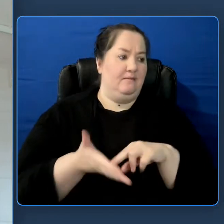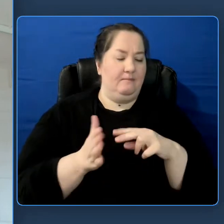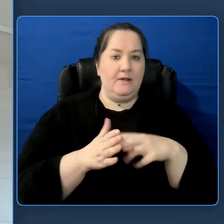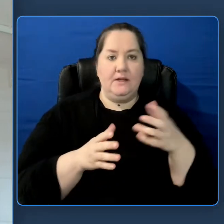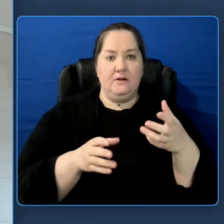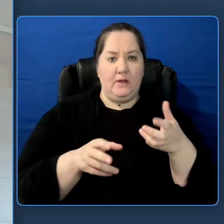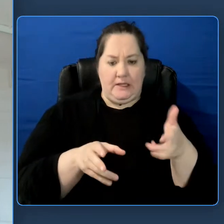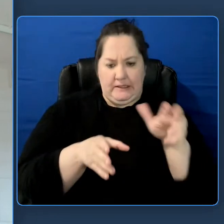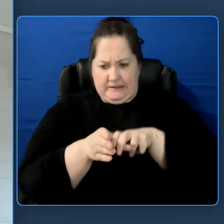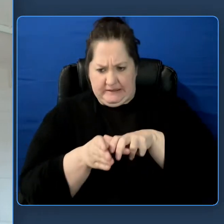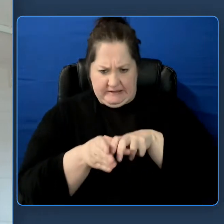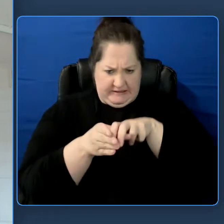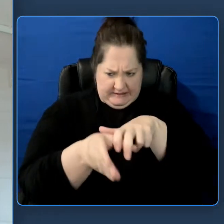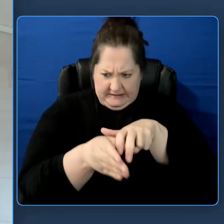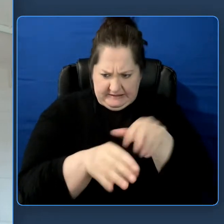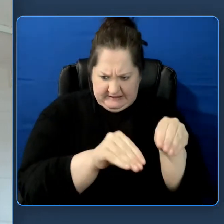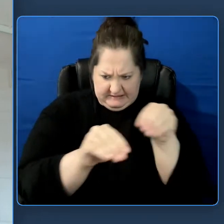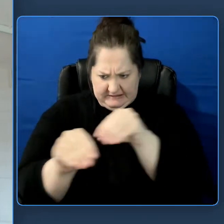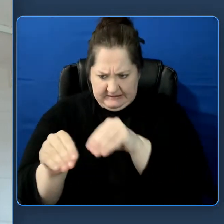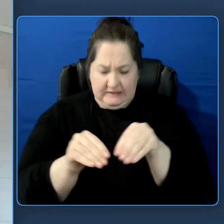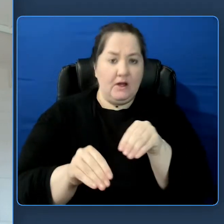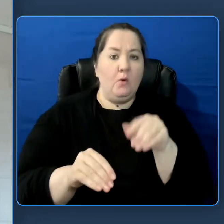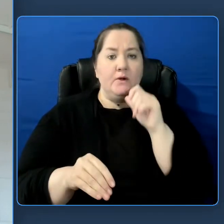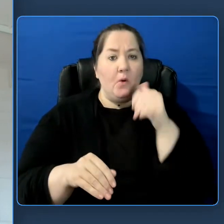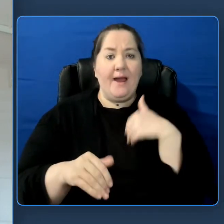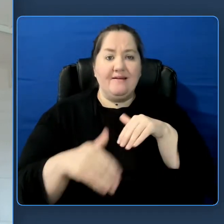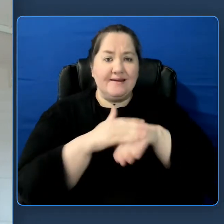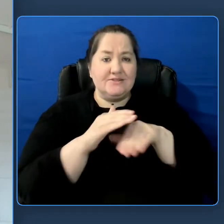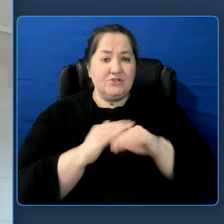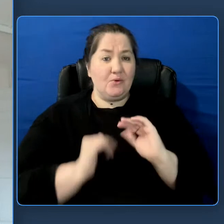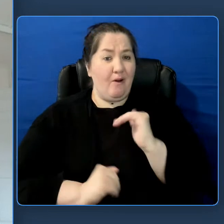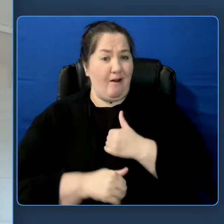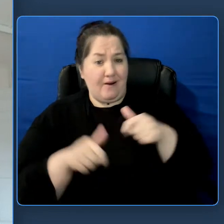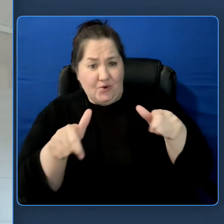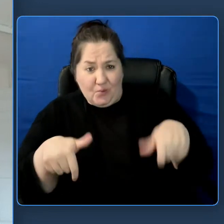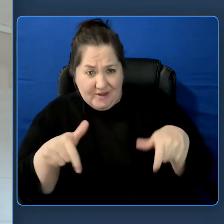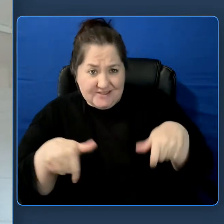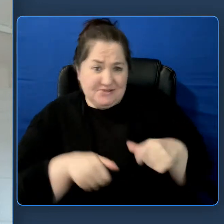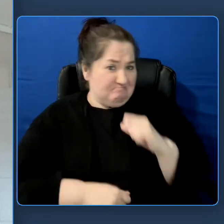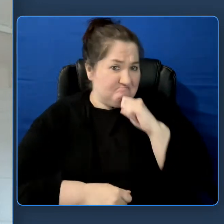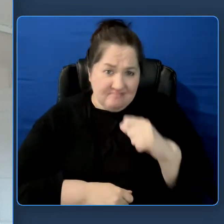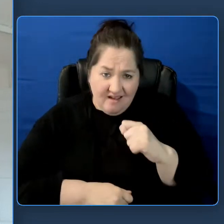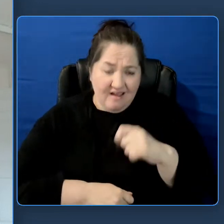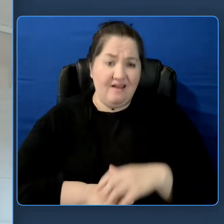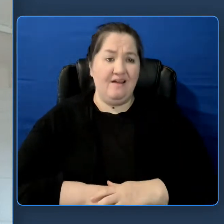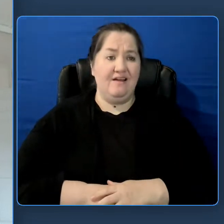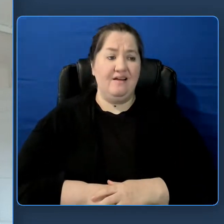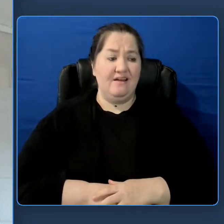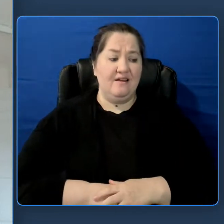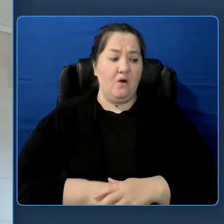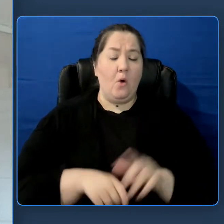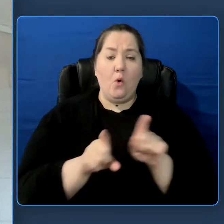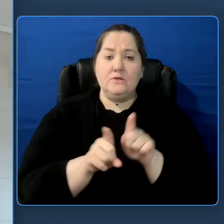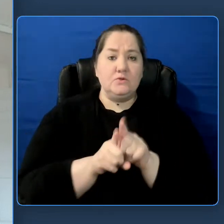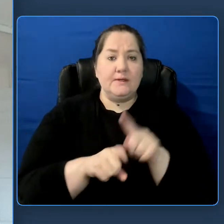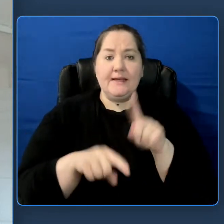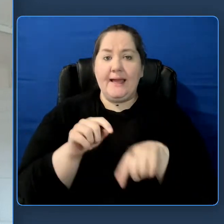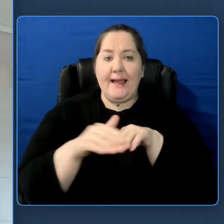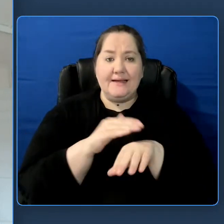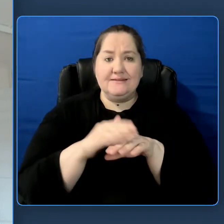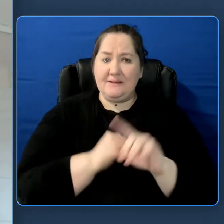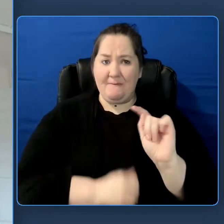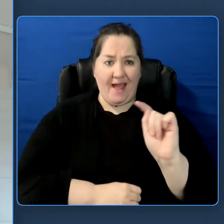of contraptions and lose access to our wheelchairs. Not to mention that we can't access